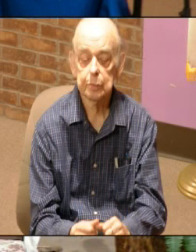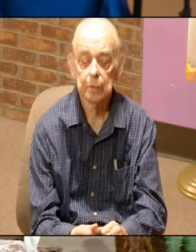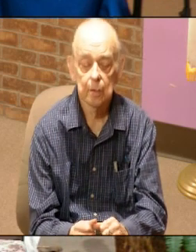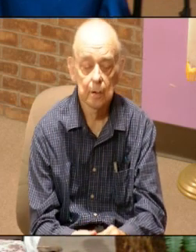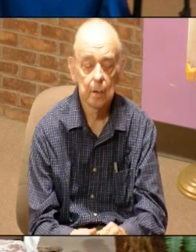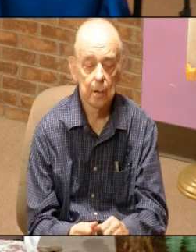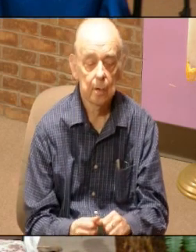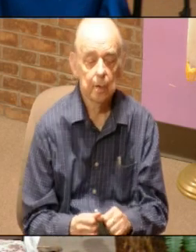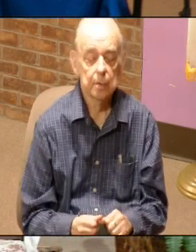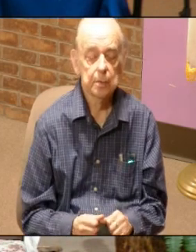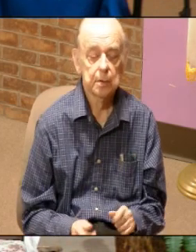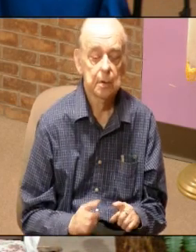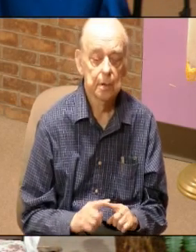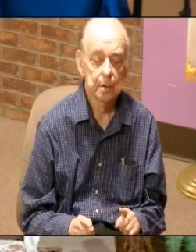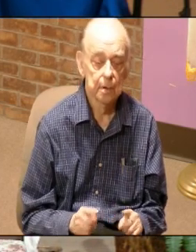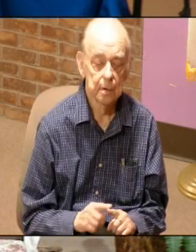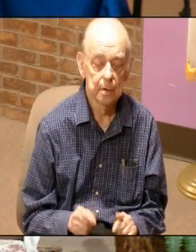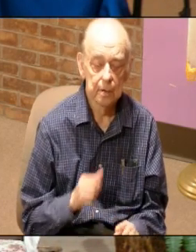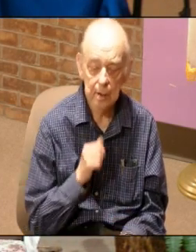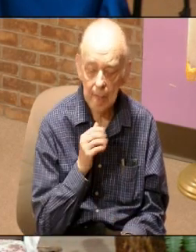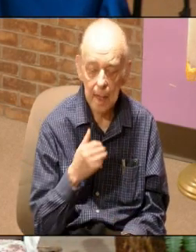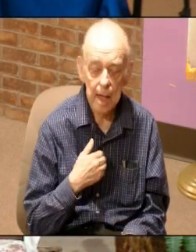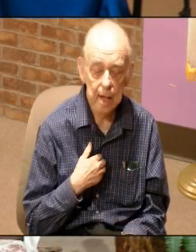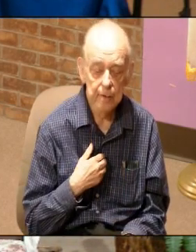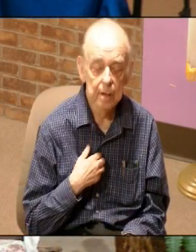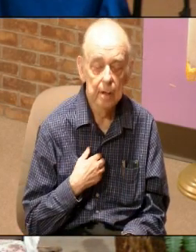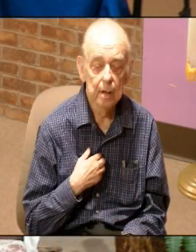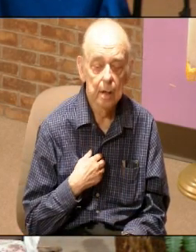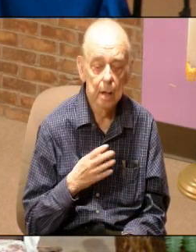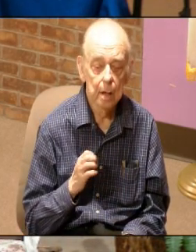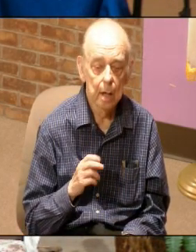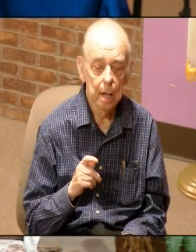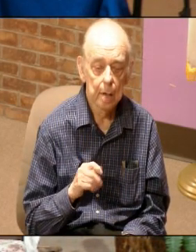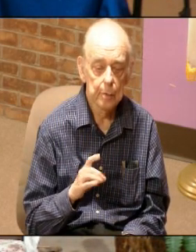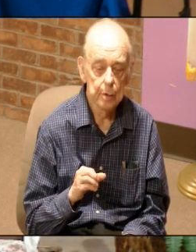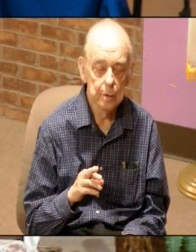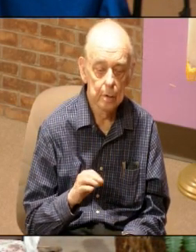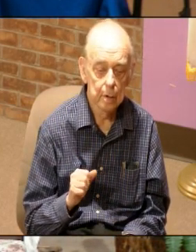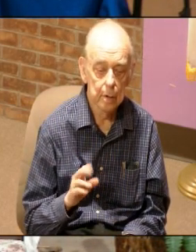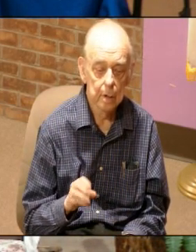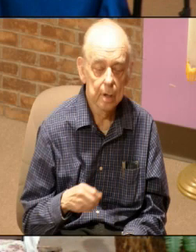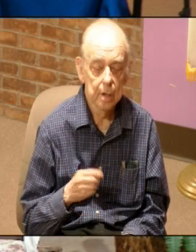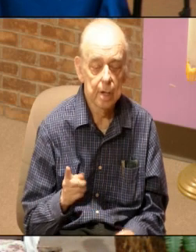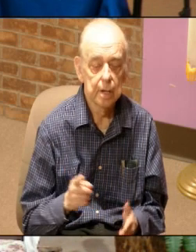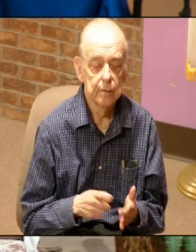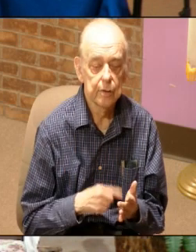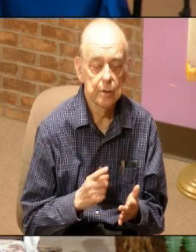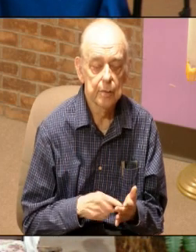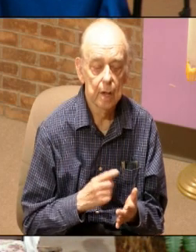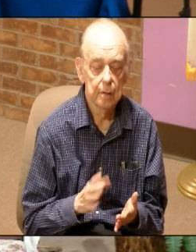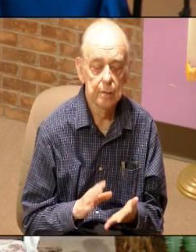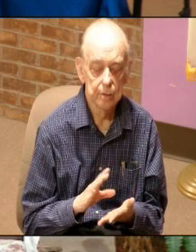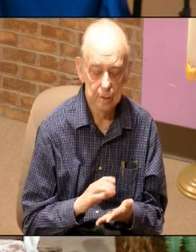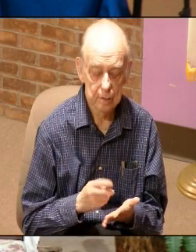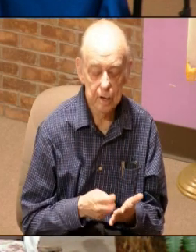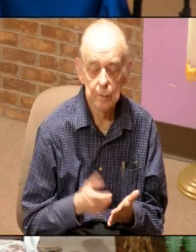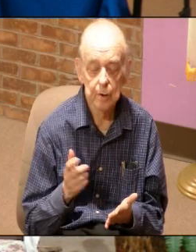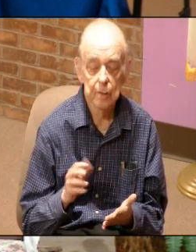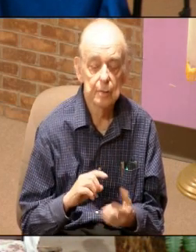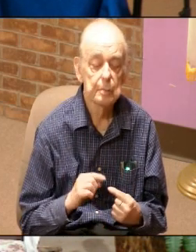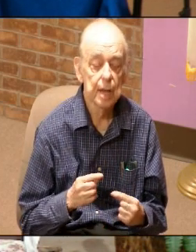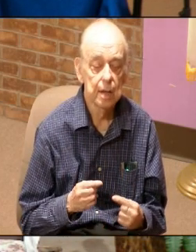And unfortunately, they don't have an epidural that they can give you some time to erase the pain